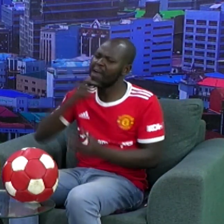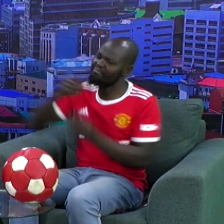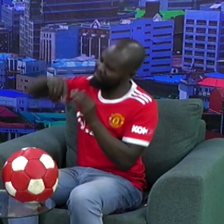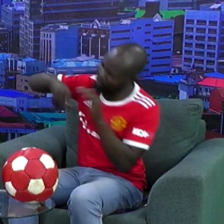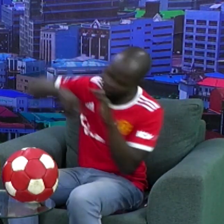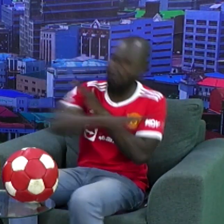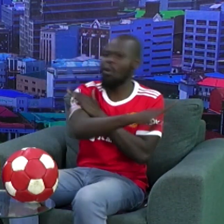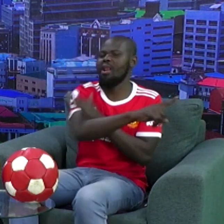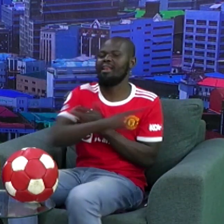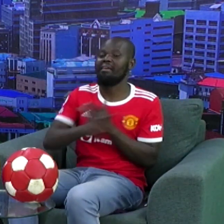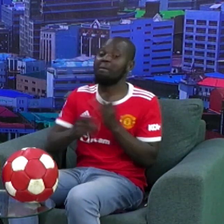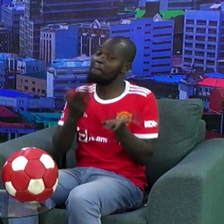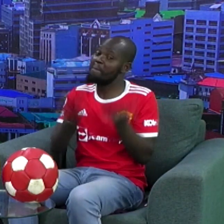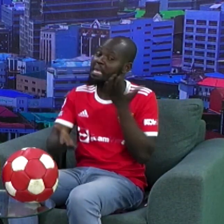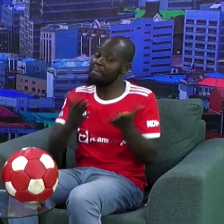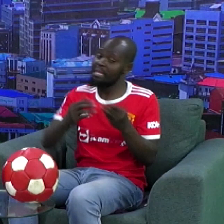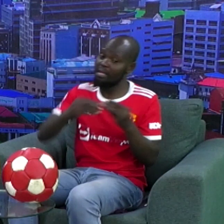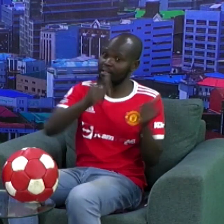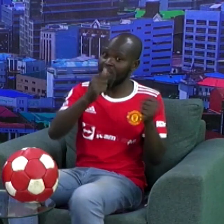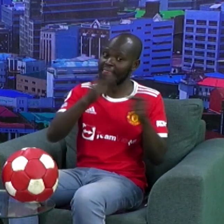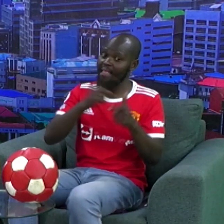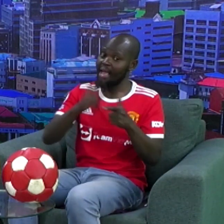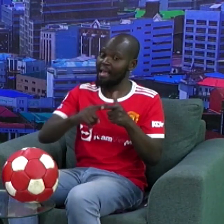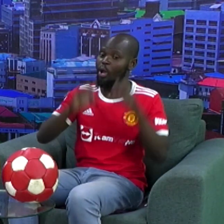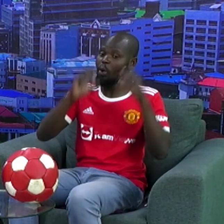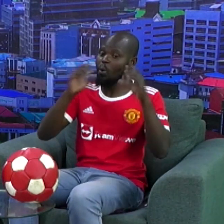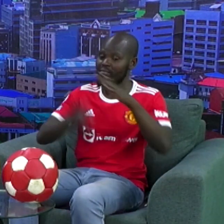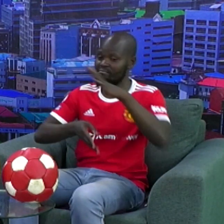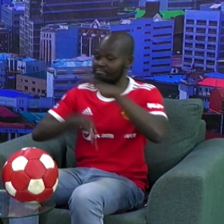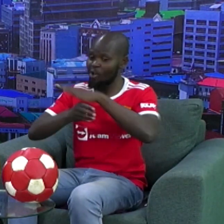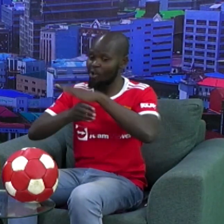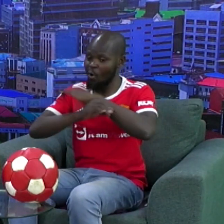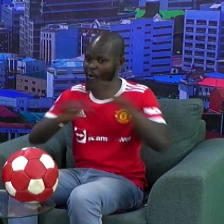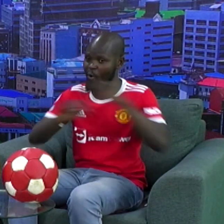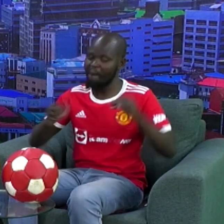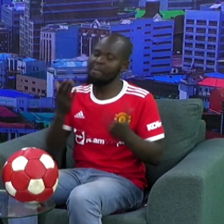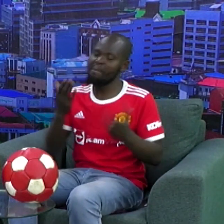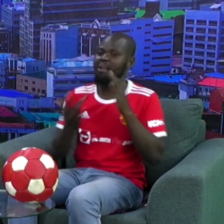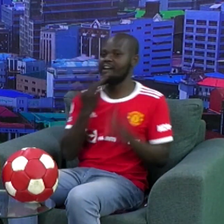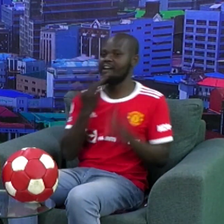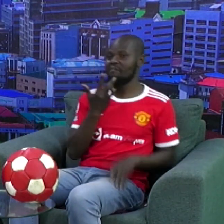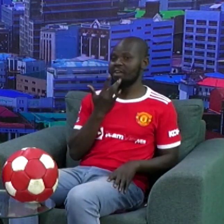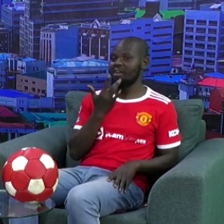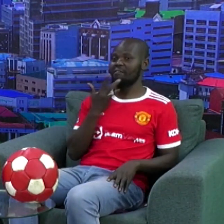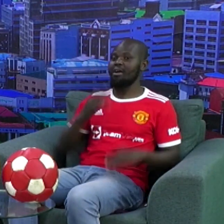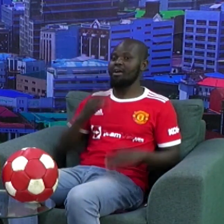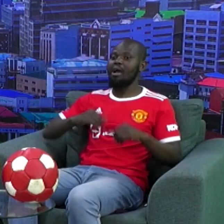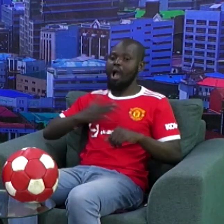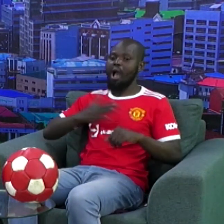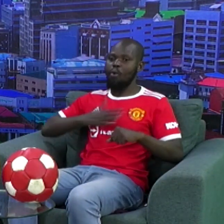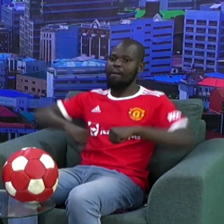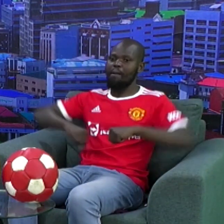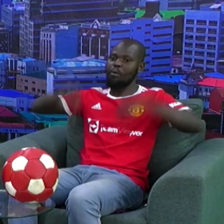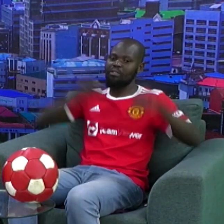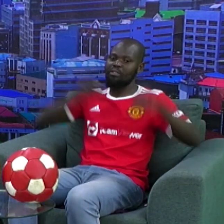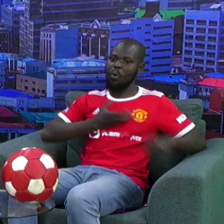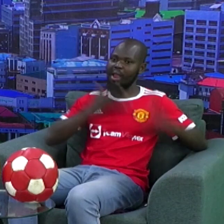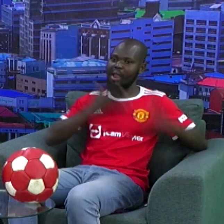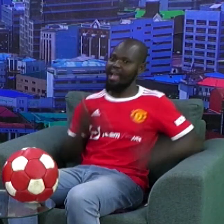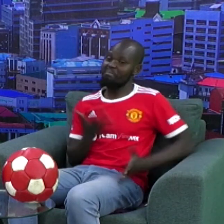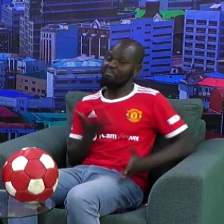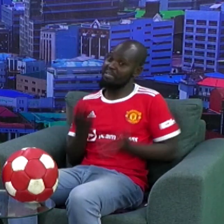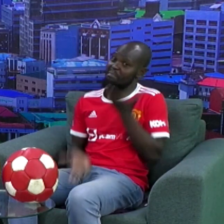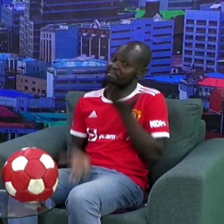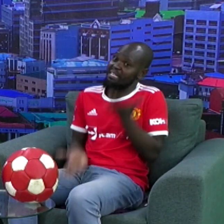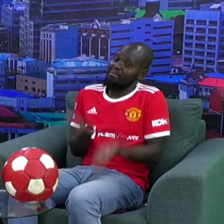I believe Gor Mahia will thrash Tusker FC, right. And I hope the coach will